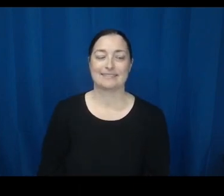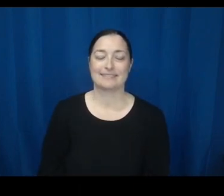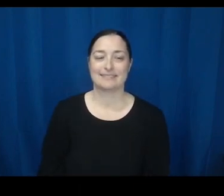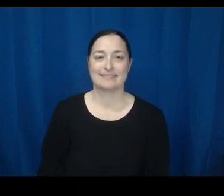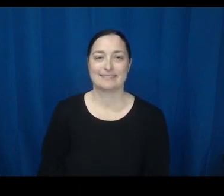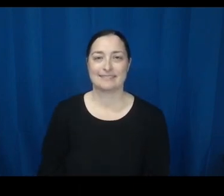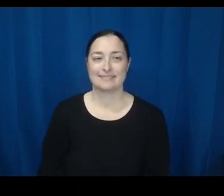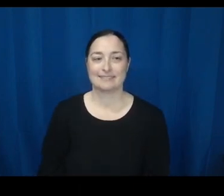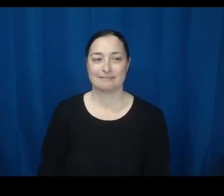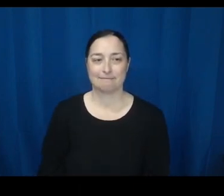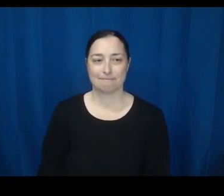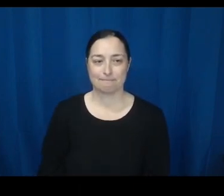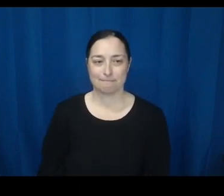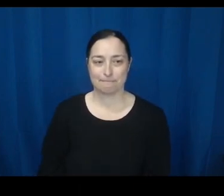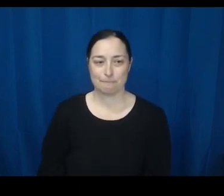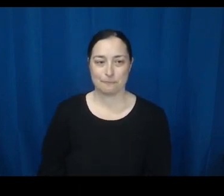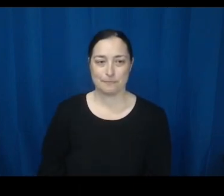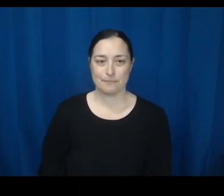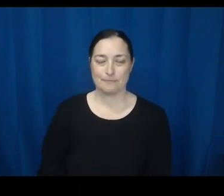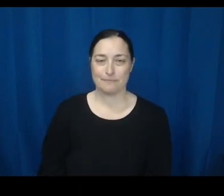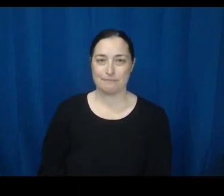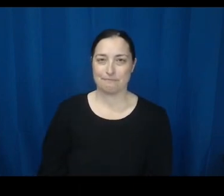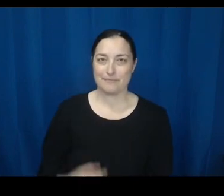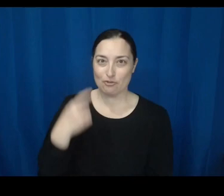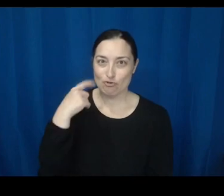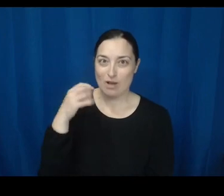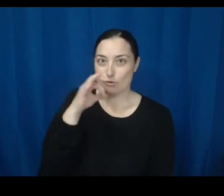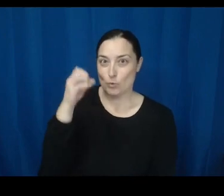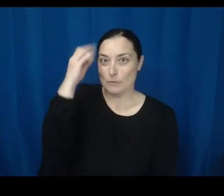To forget about the cast shadows. Yes.